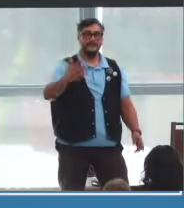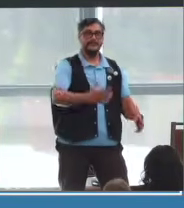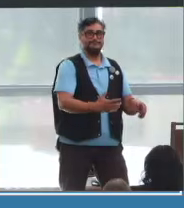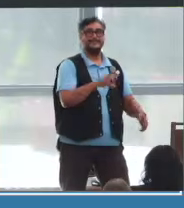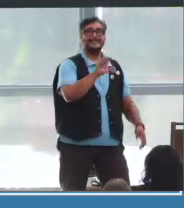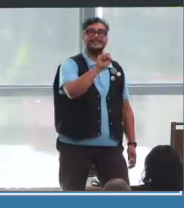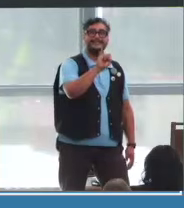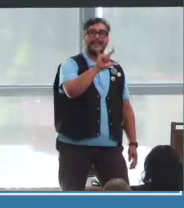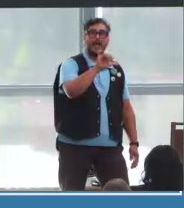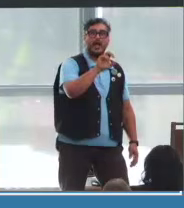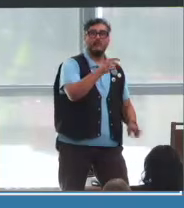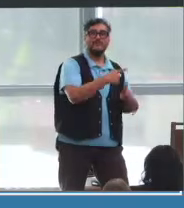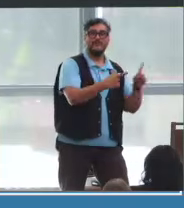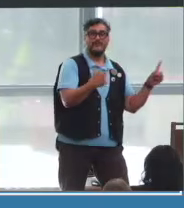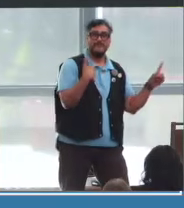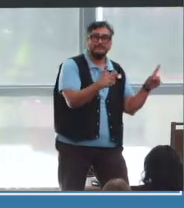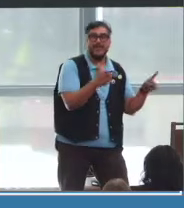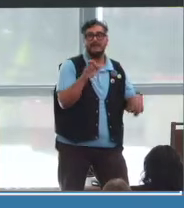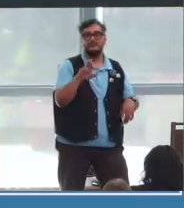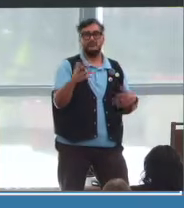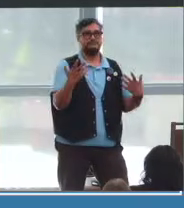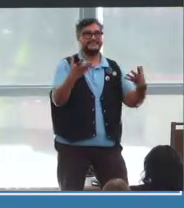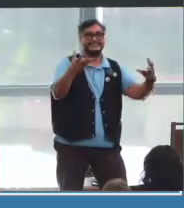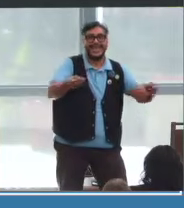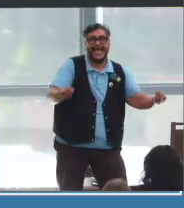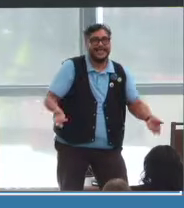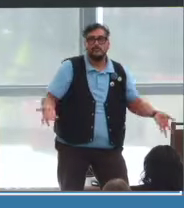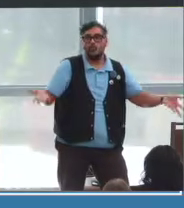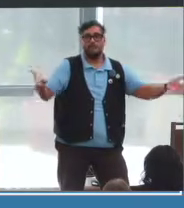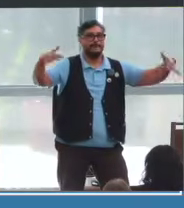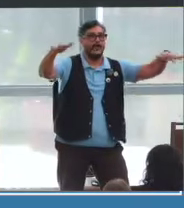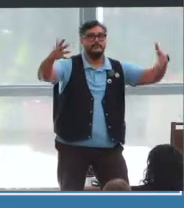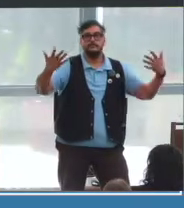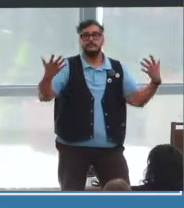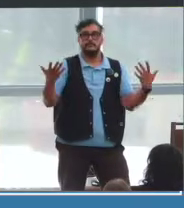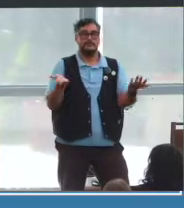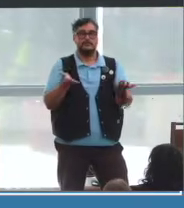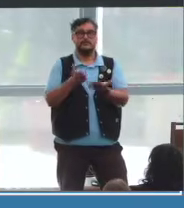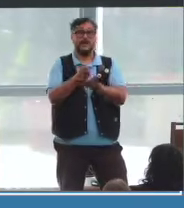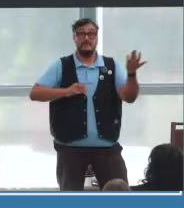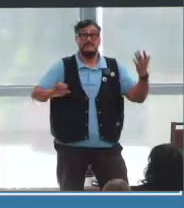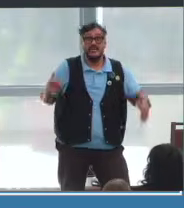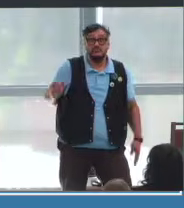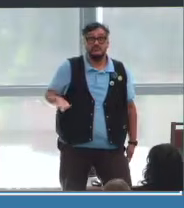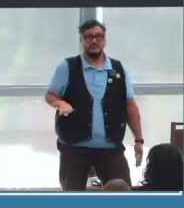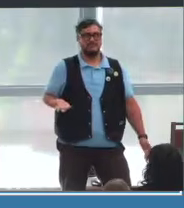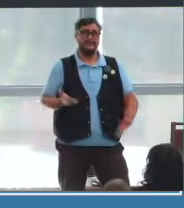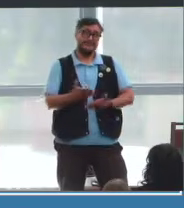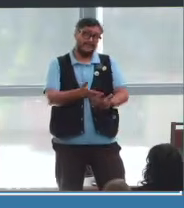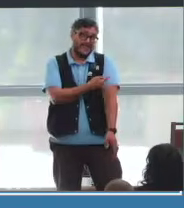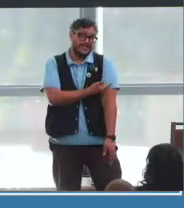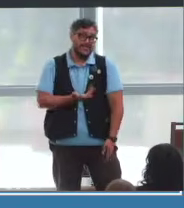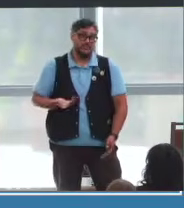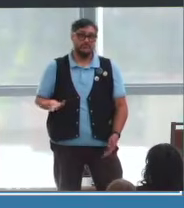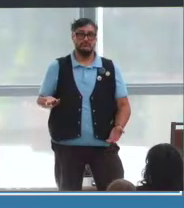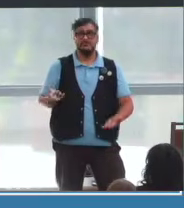or sand or dust, certain infections, certain vaccinations, even